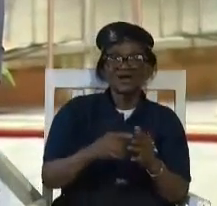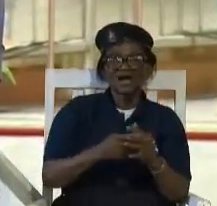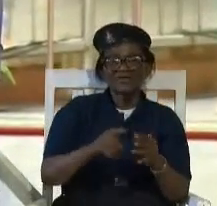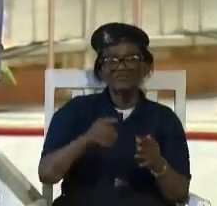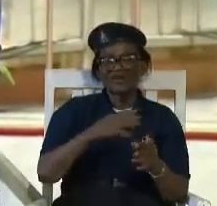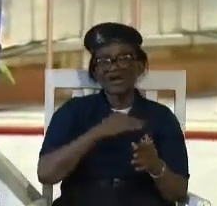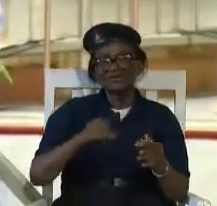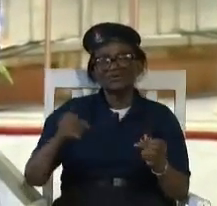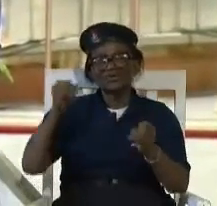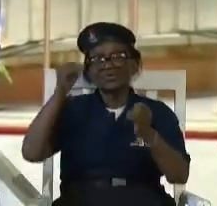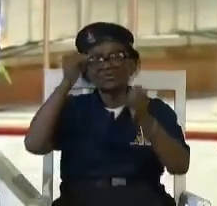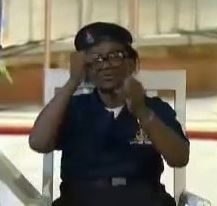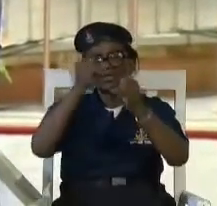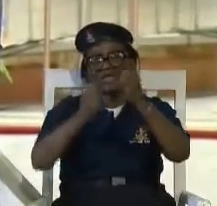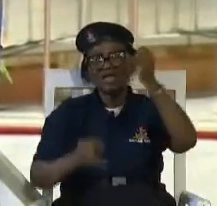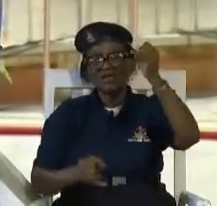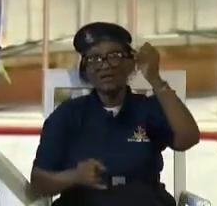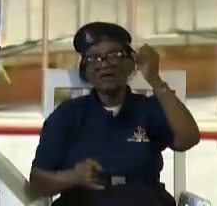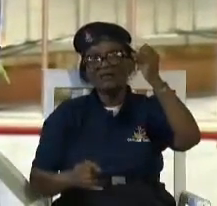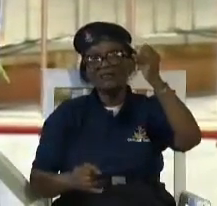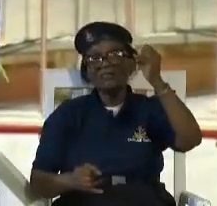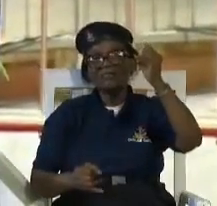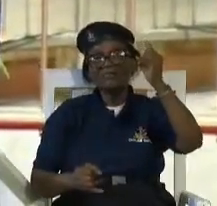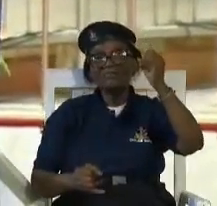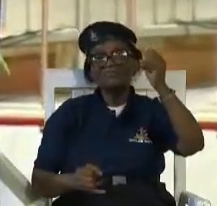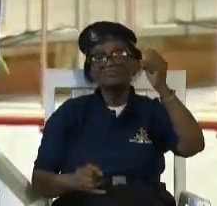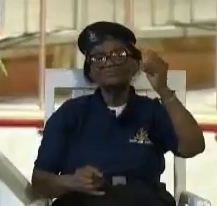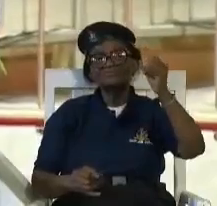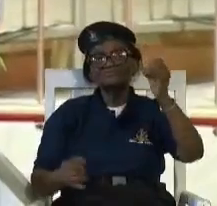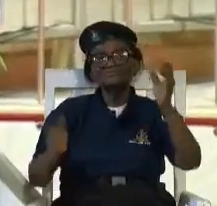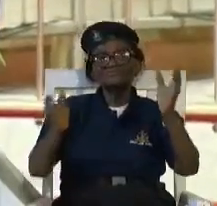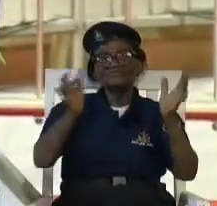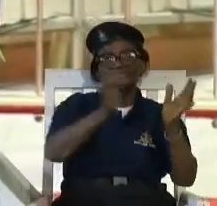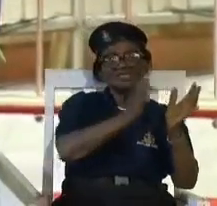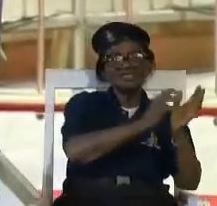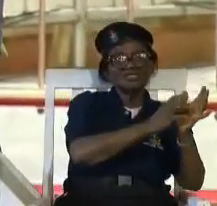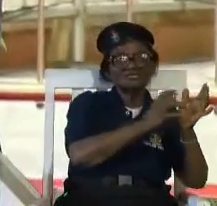Alpha and Omega.